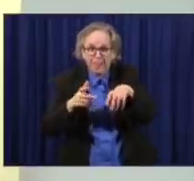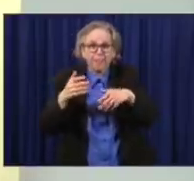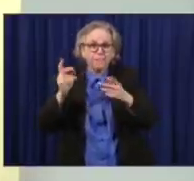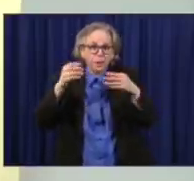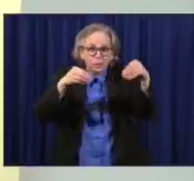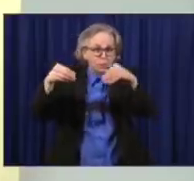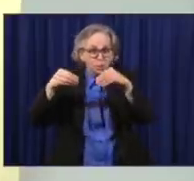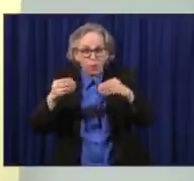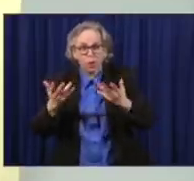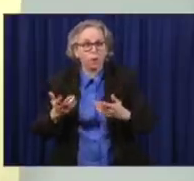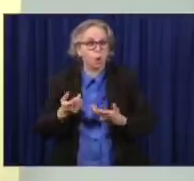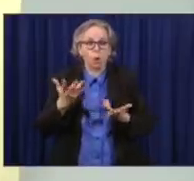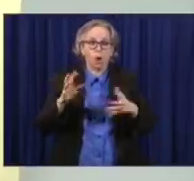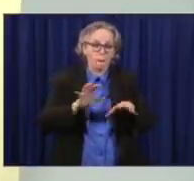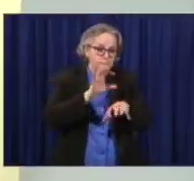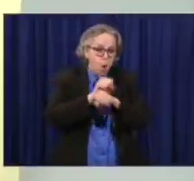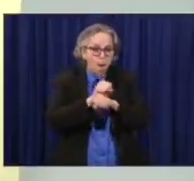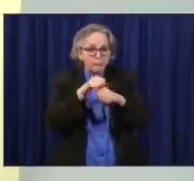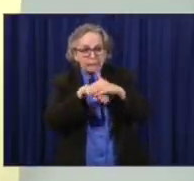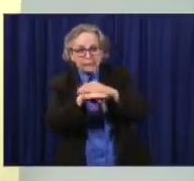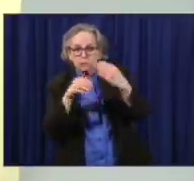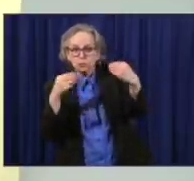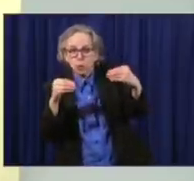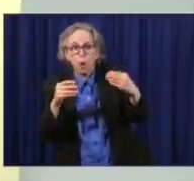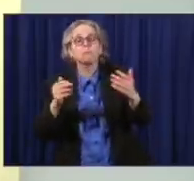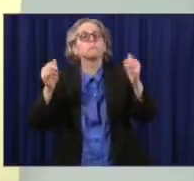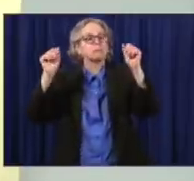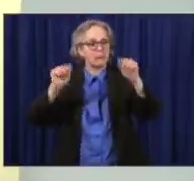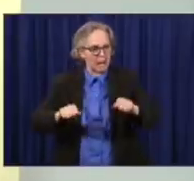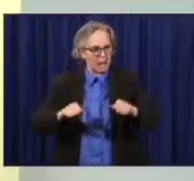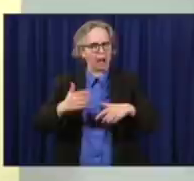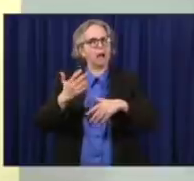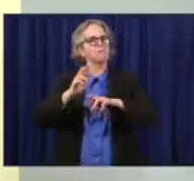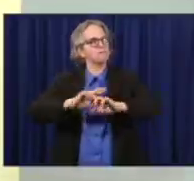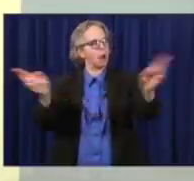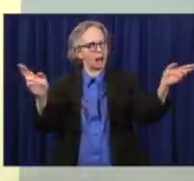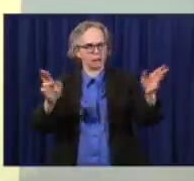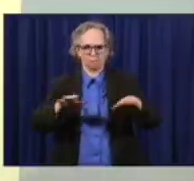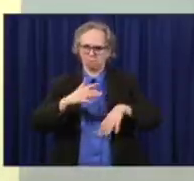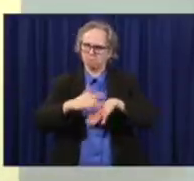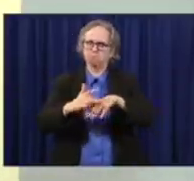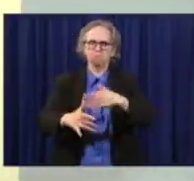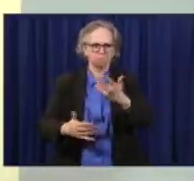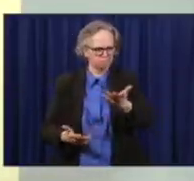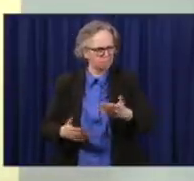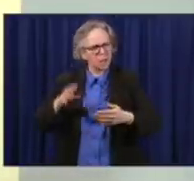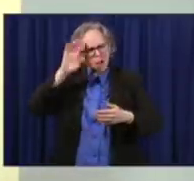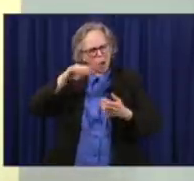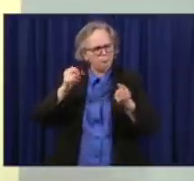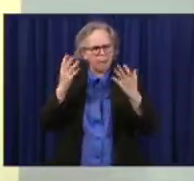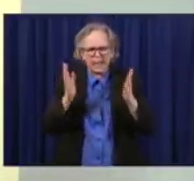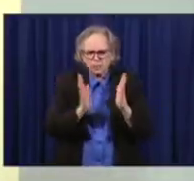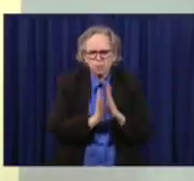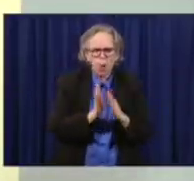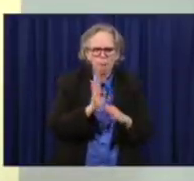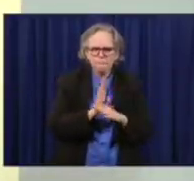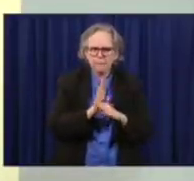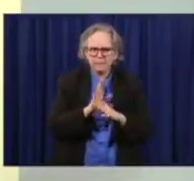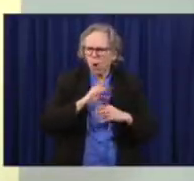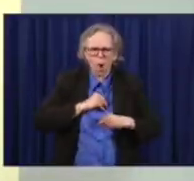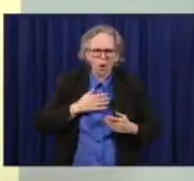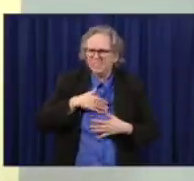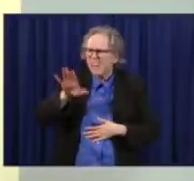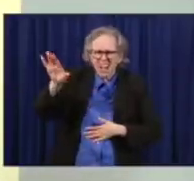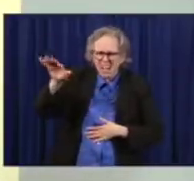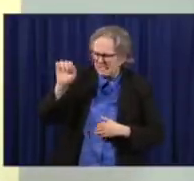May 12th. And we know that a lot of small business owners were really, you know, saying, look, we can do this